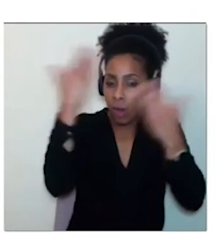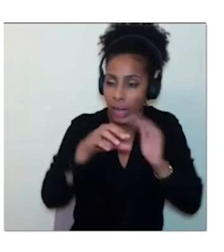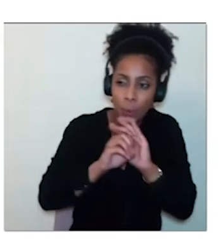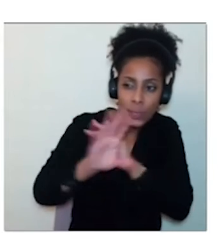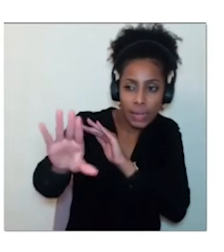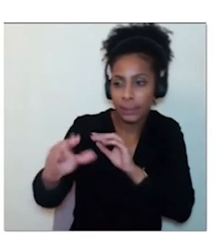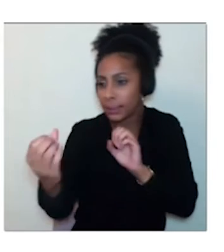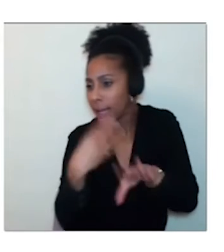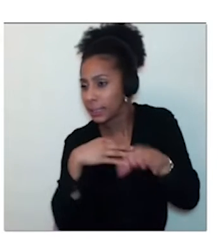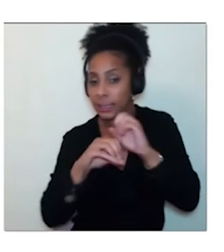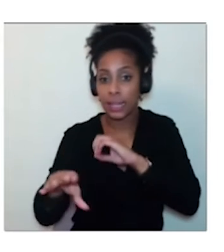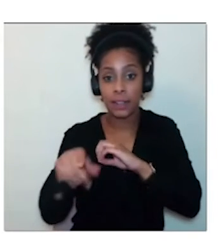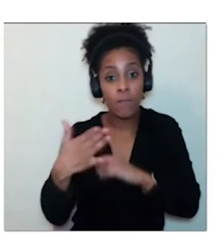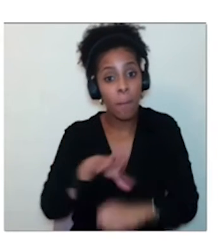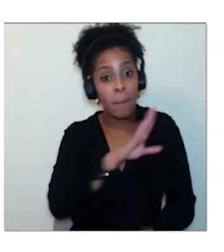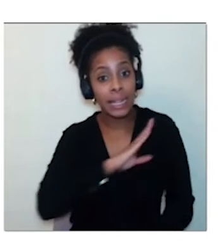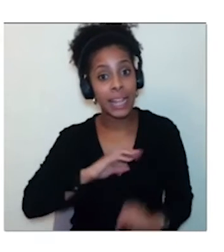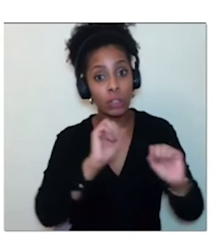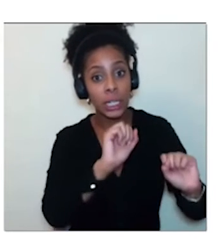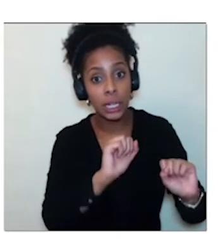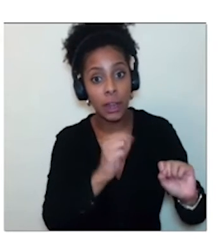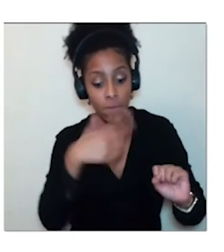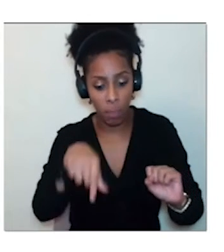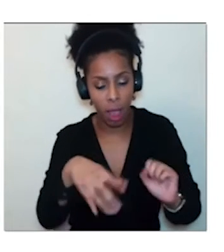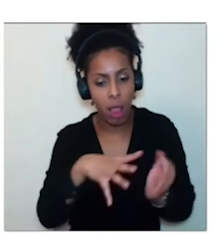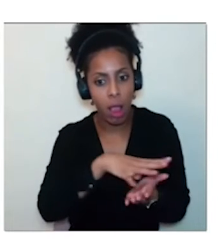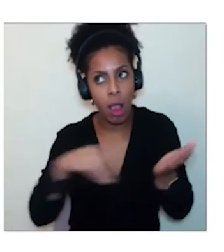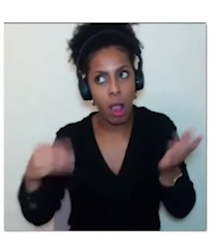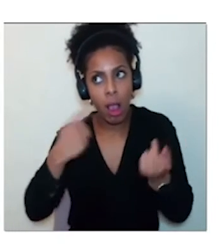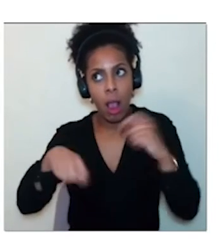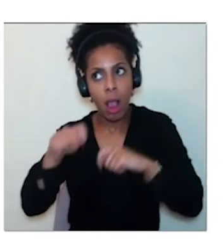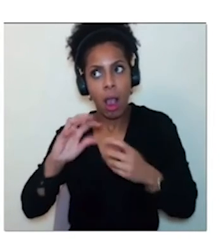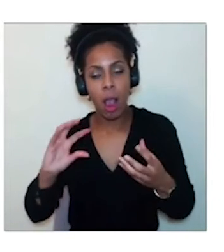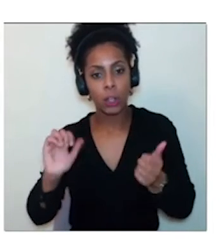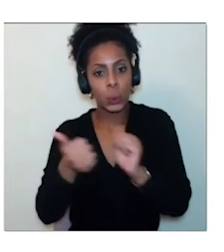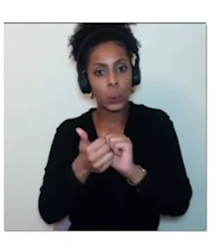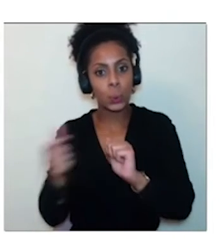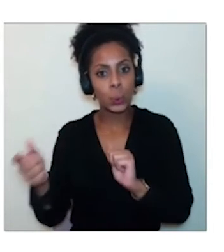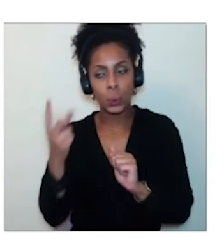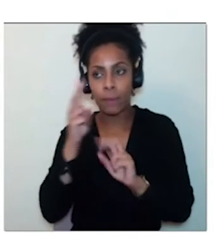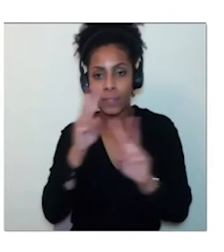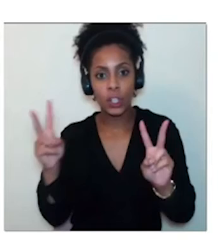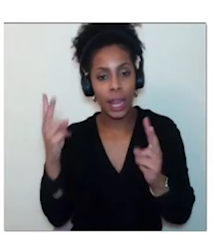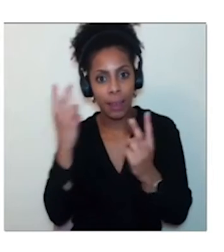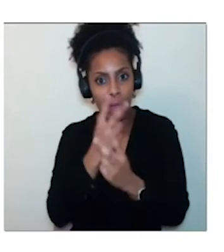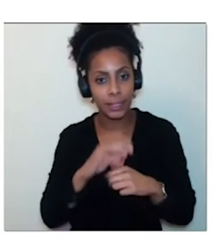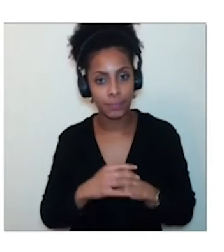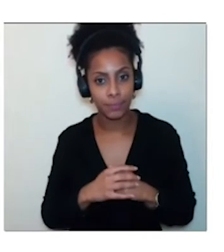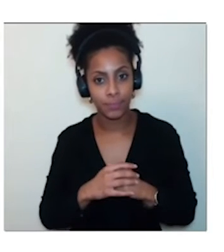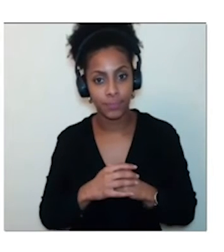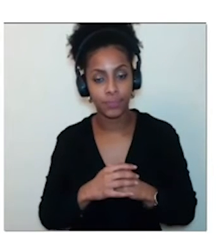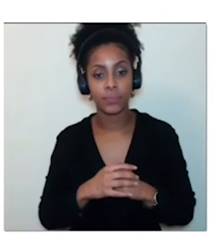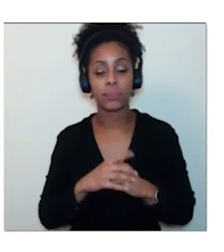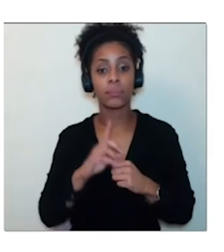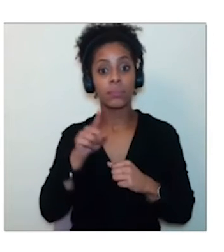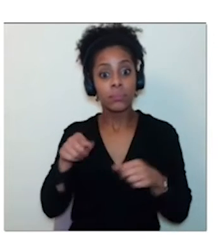that Braille adapted for the visually impaired. In 1819, when he was 10, he was accepted at the Institute for